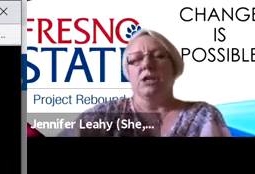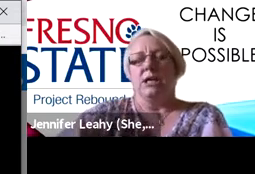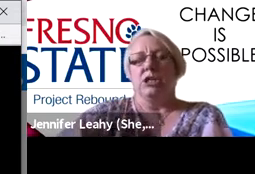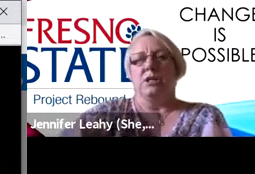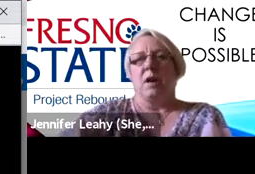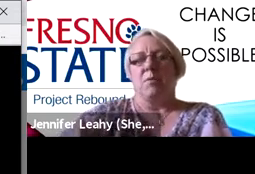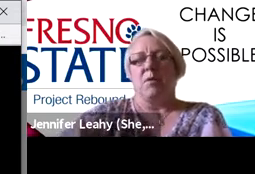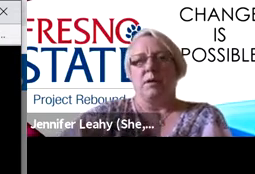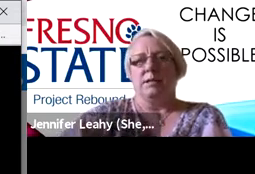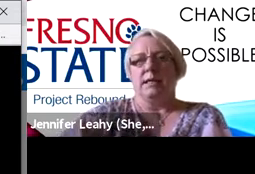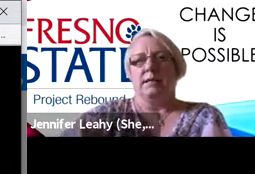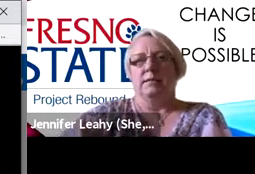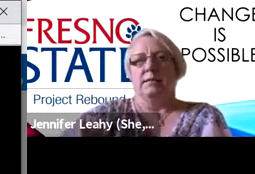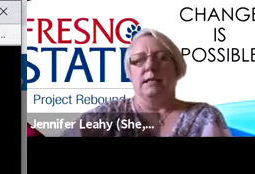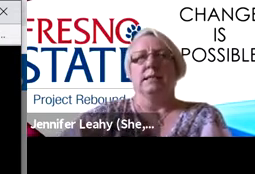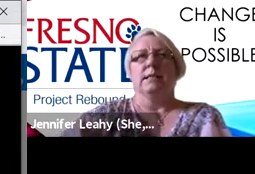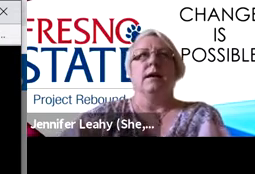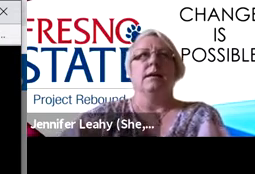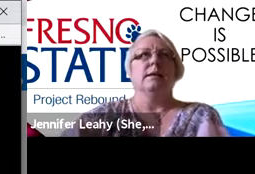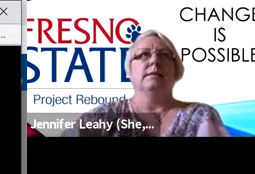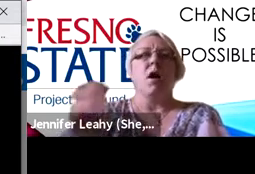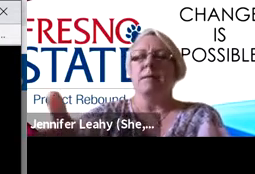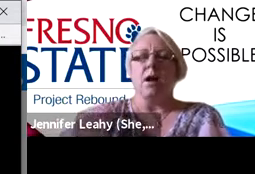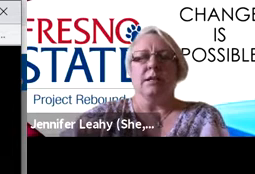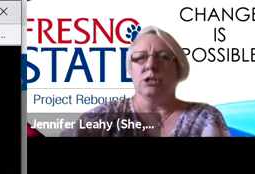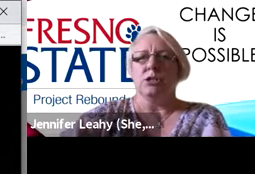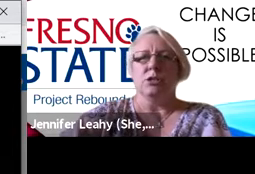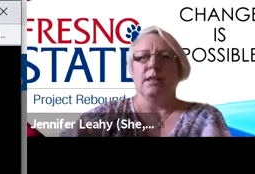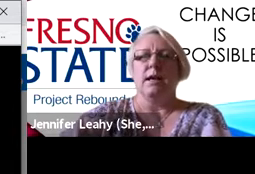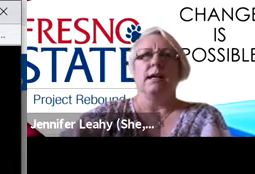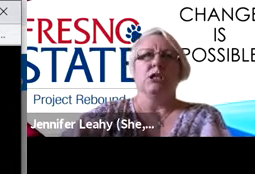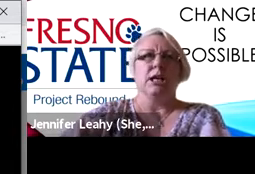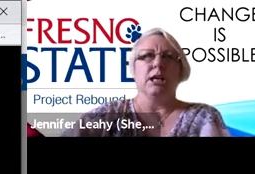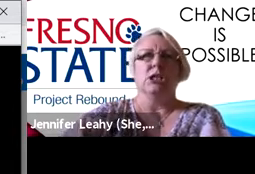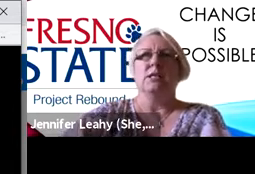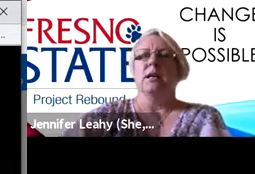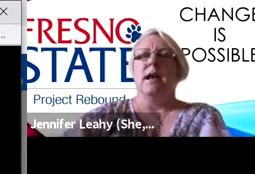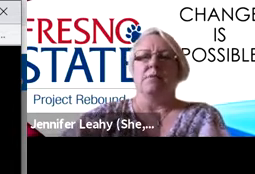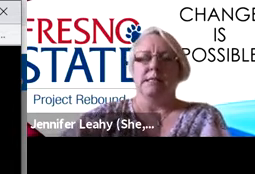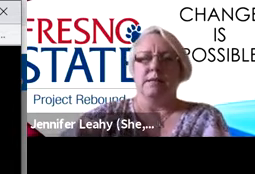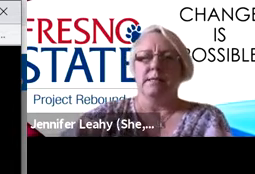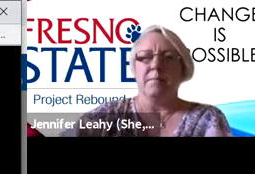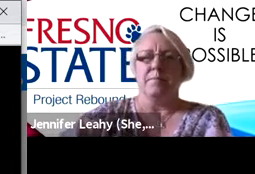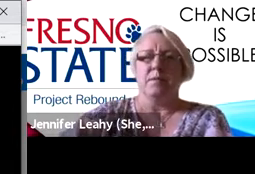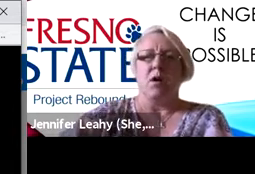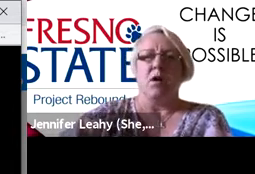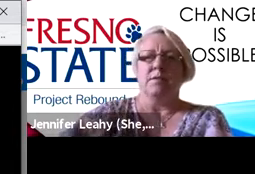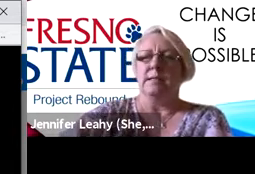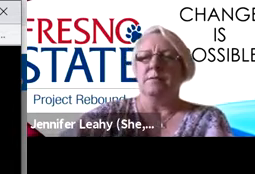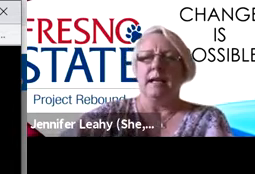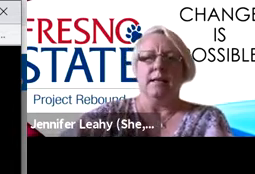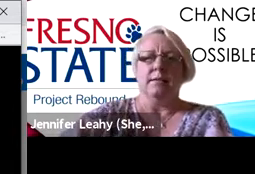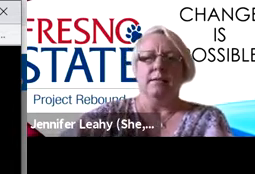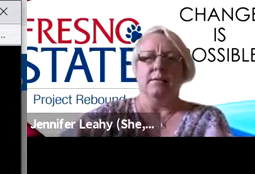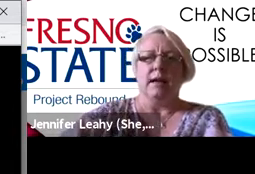make education a priority, right? It's common knowledge that education and recidivism are